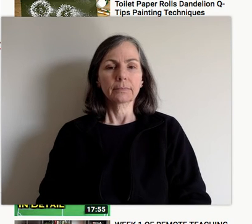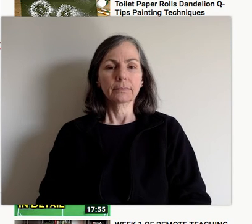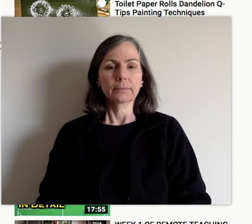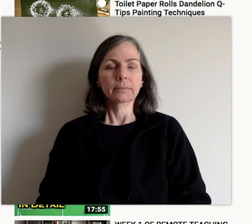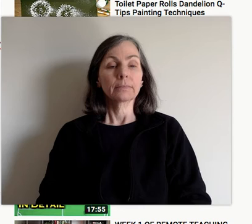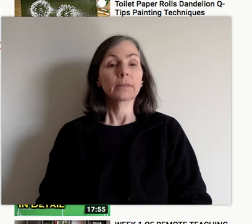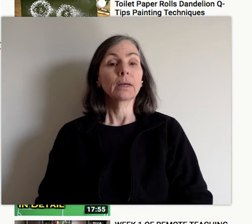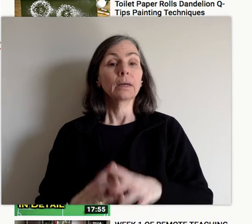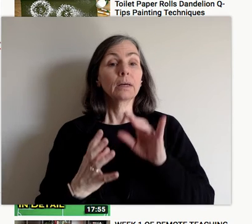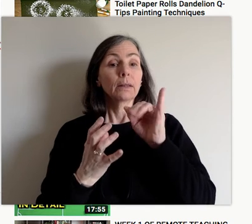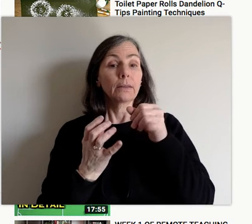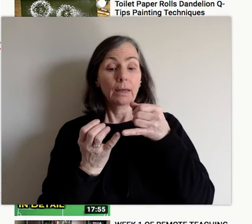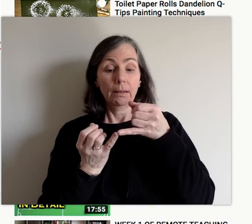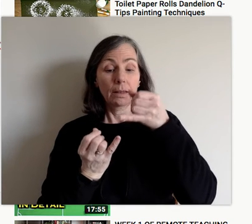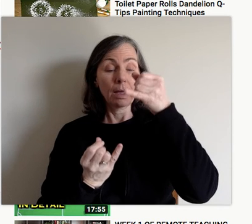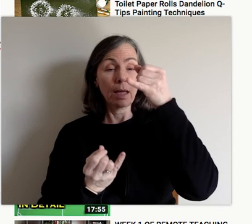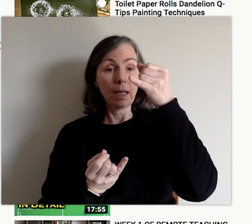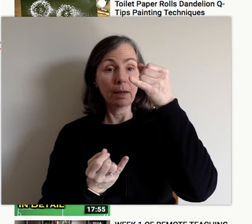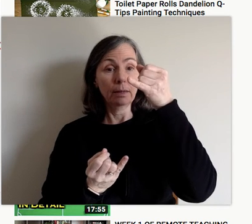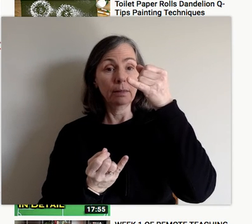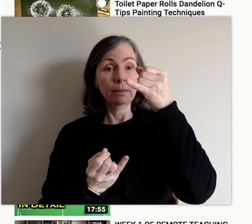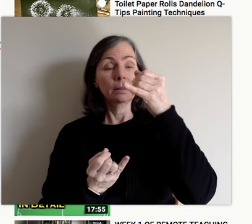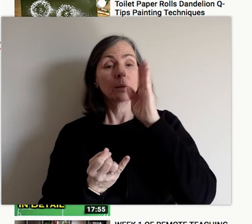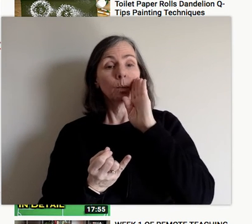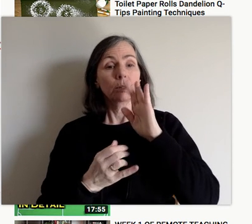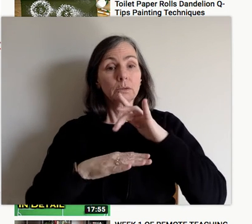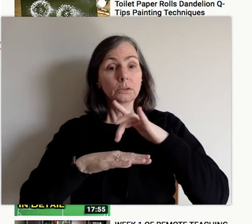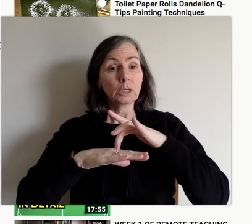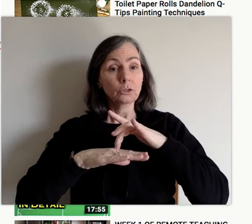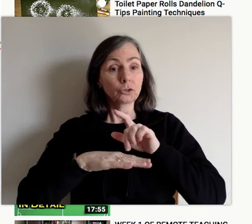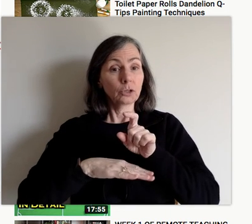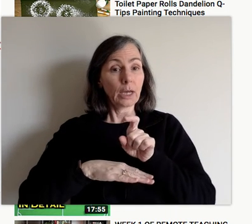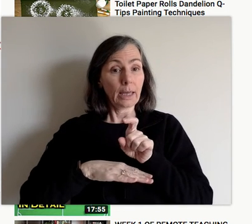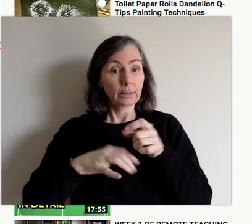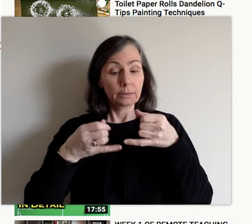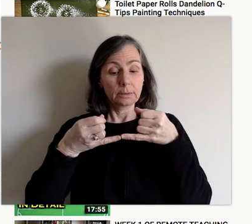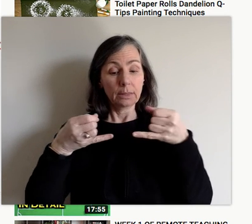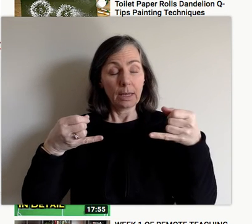This line crosses our x-axis